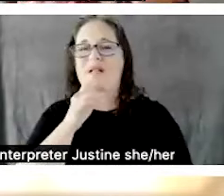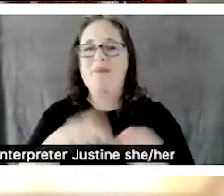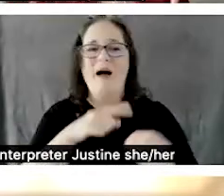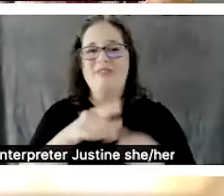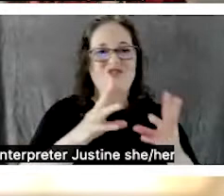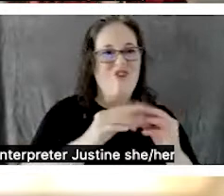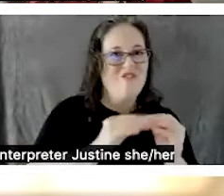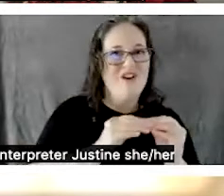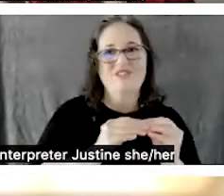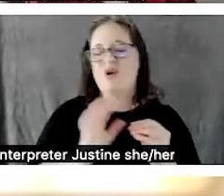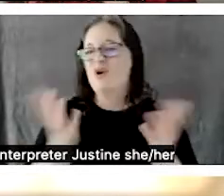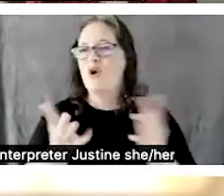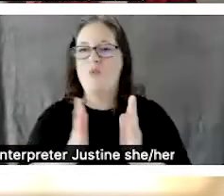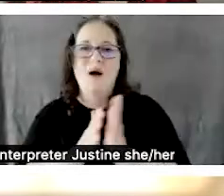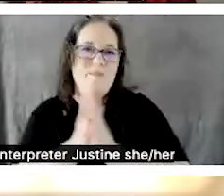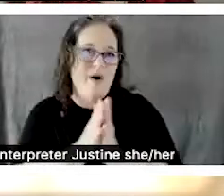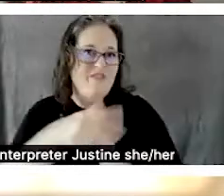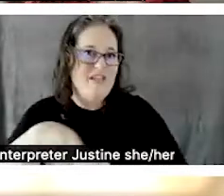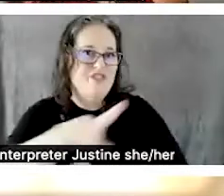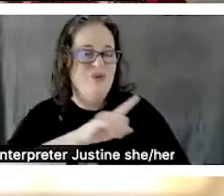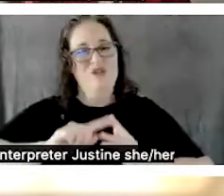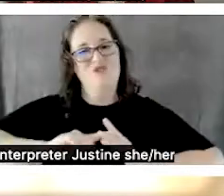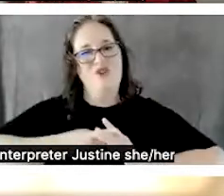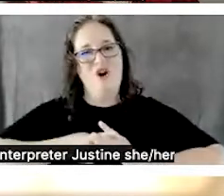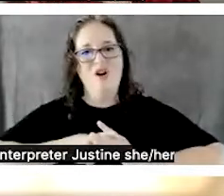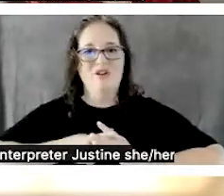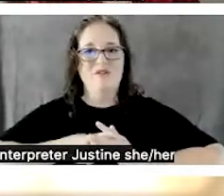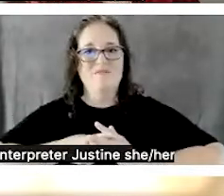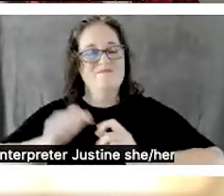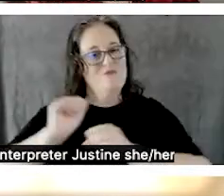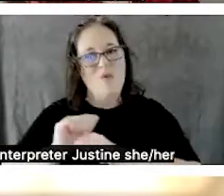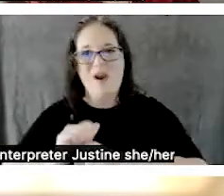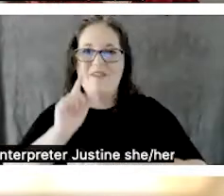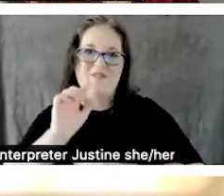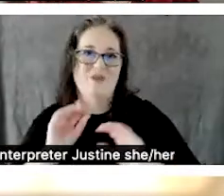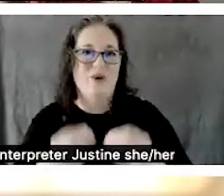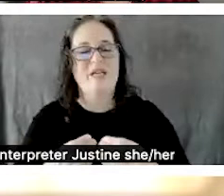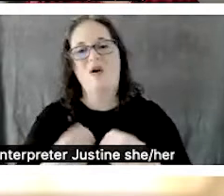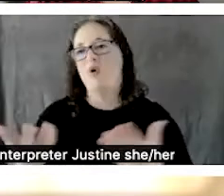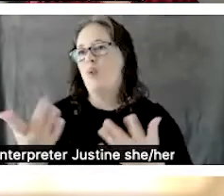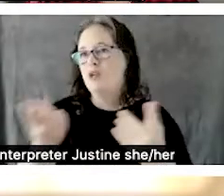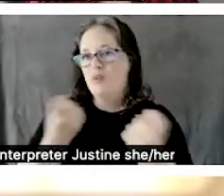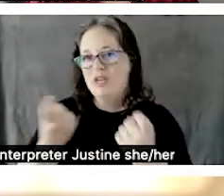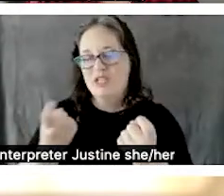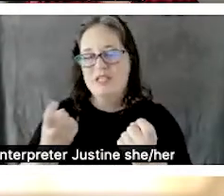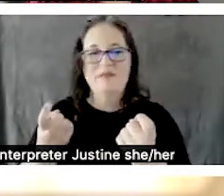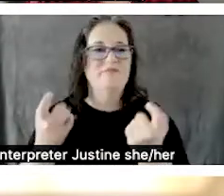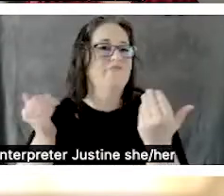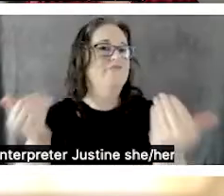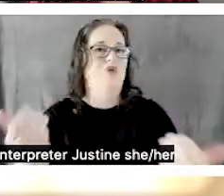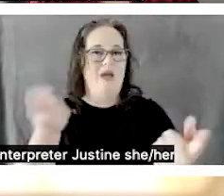you to start working on a new organization, and what questions do you have? Now's the time to ask us questions.